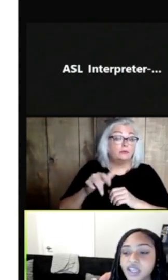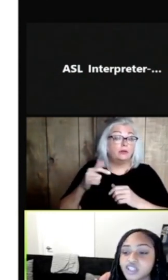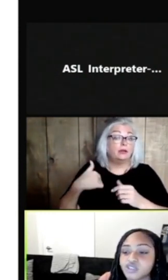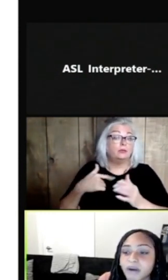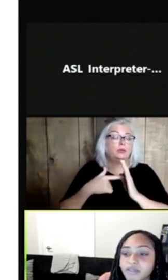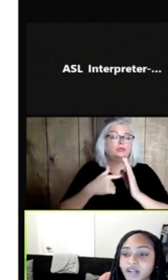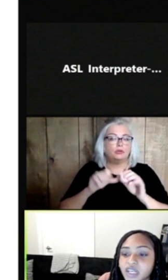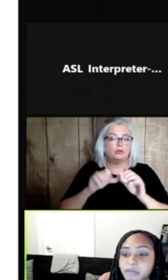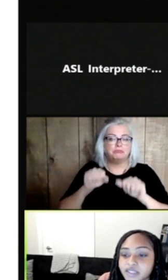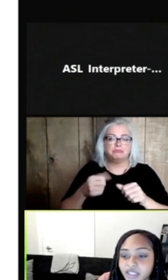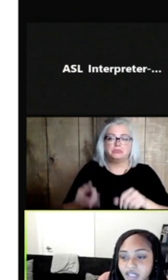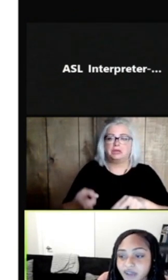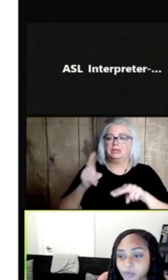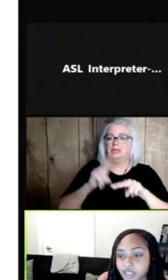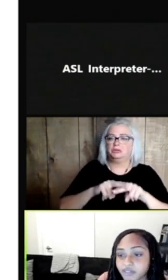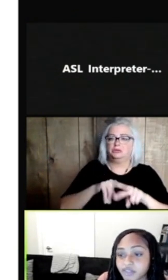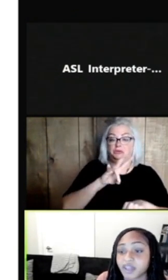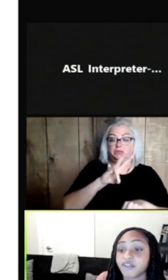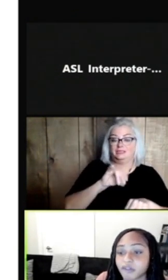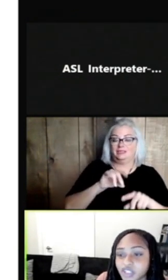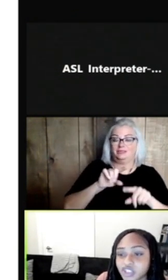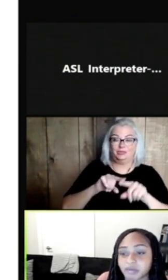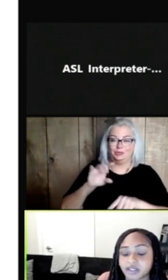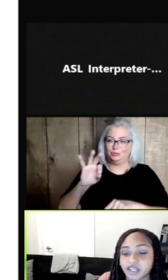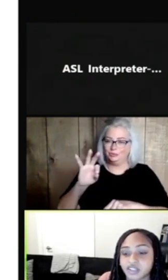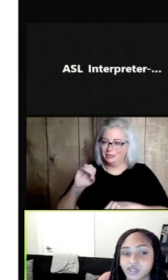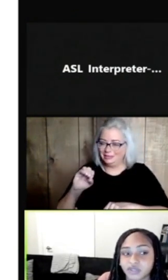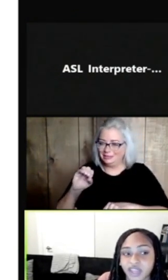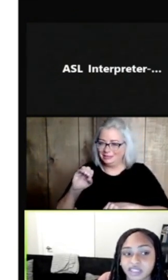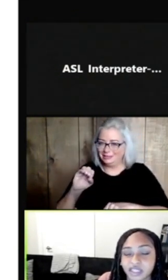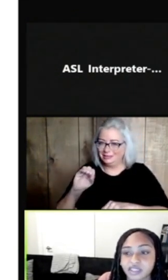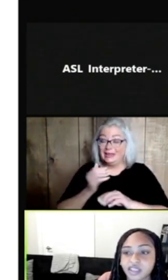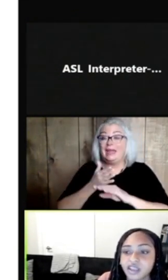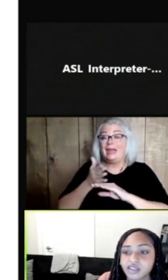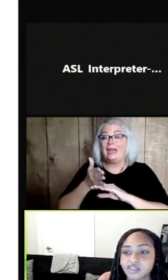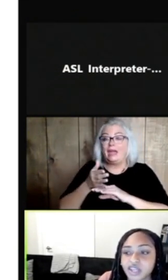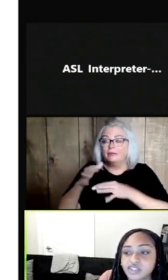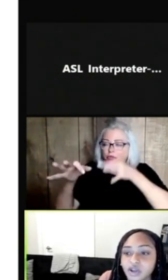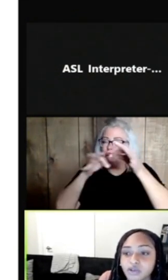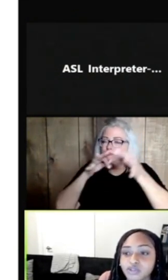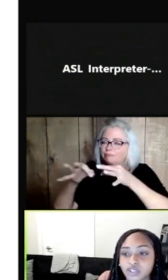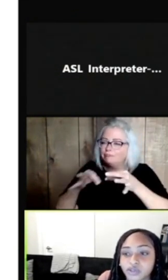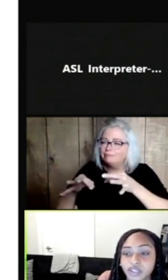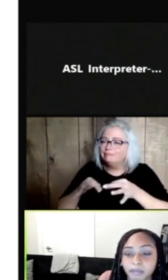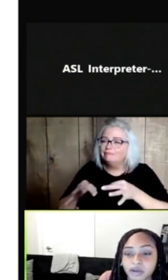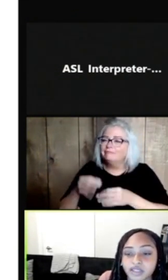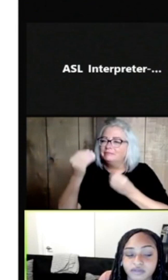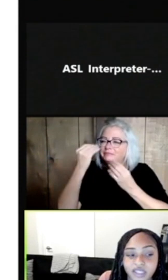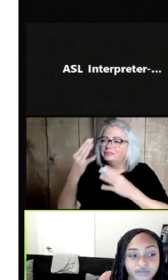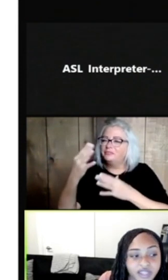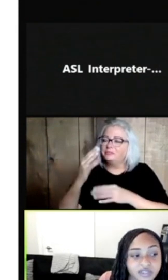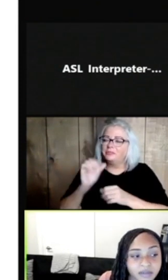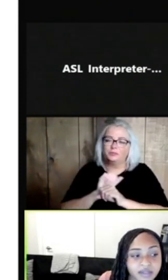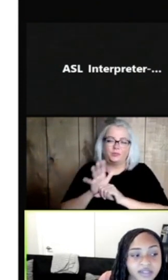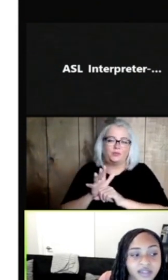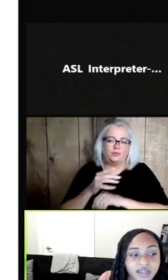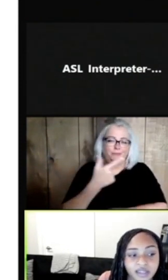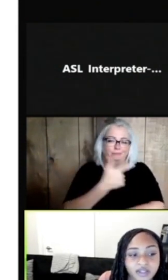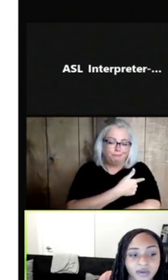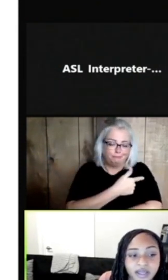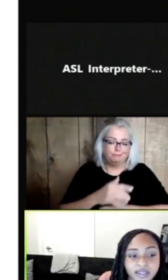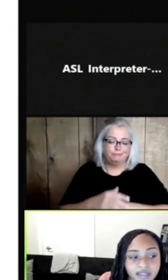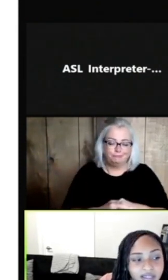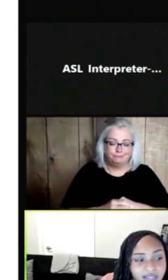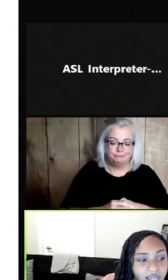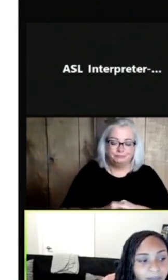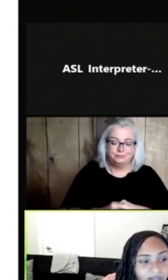70% to about 90% after we give them information pertaining to those vaccines. So that just goes to show the importance of these faith summits. Let's